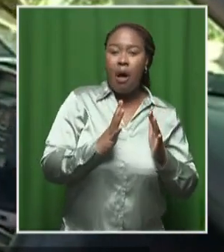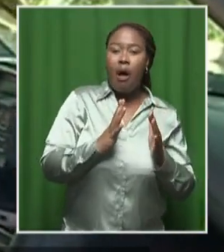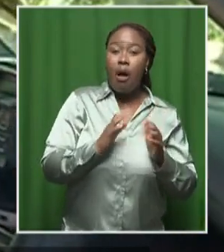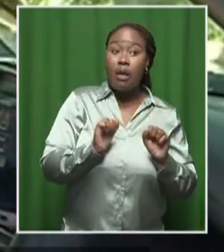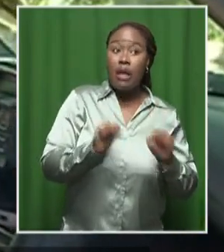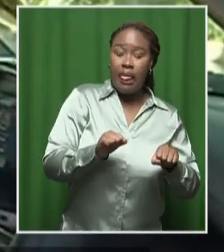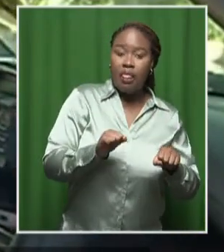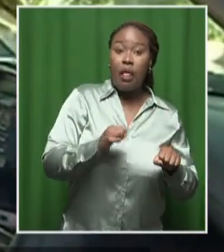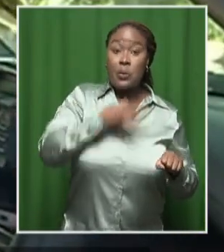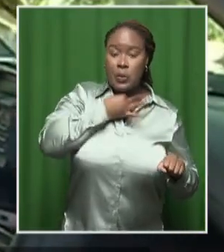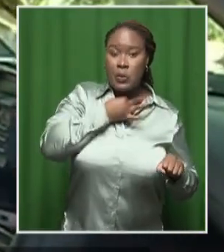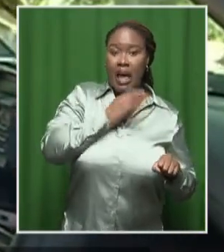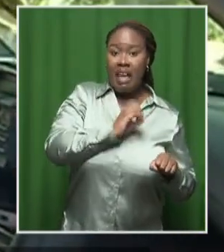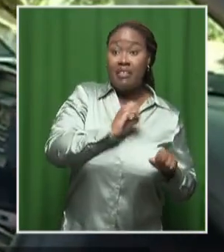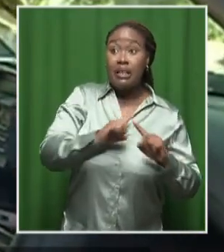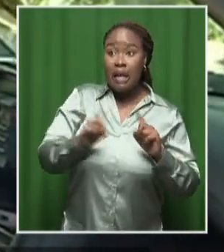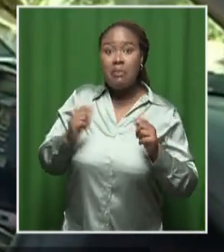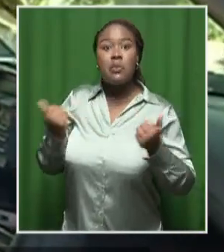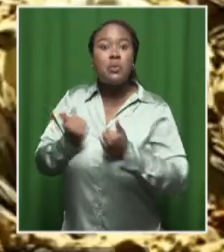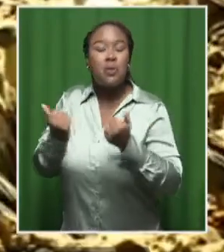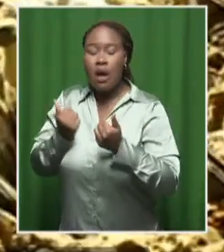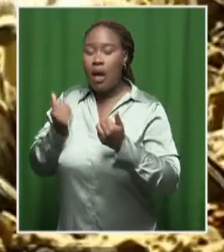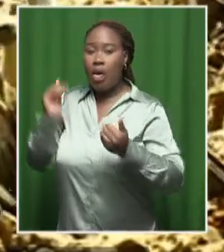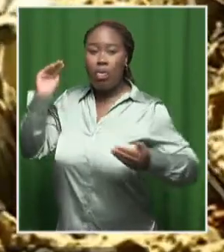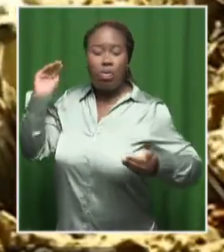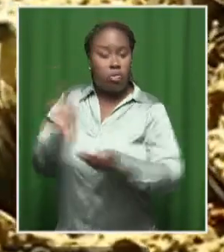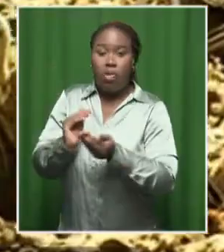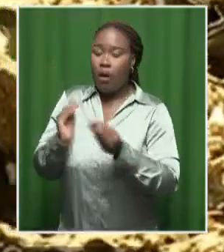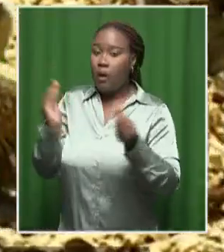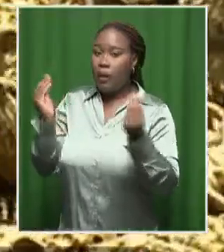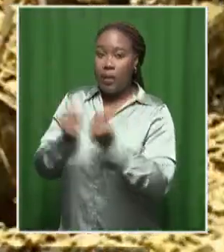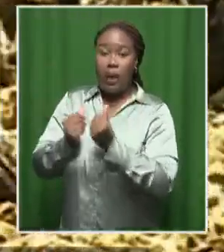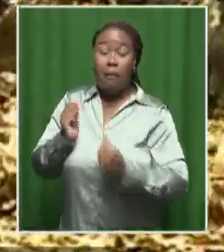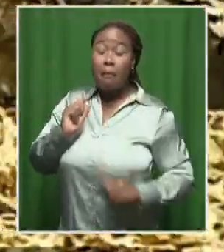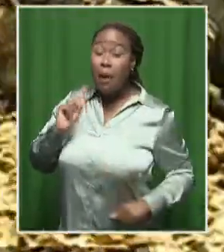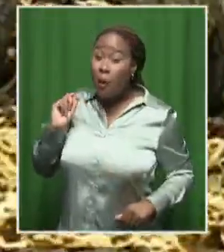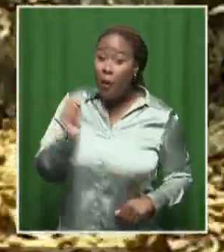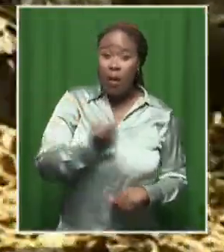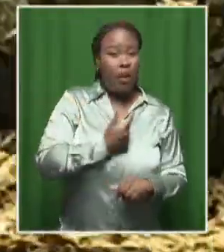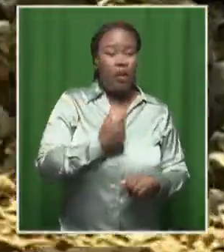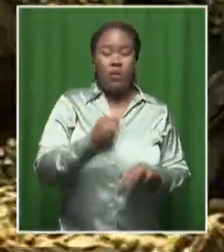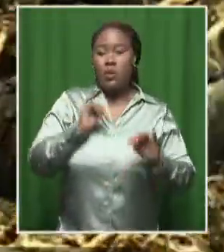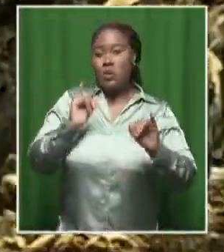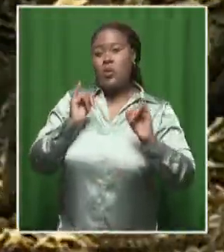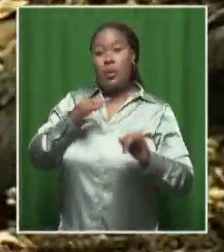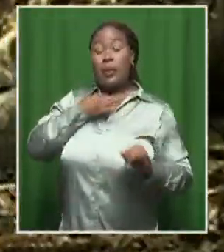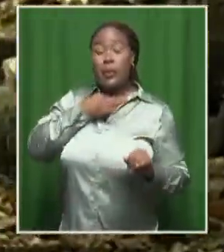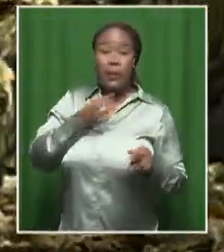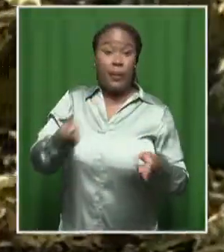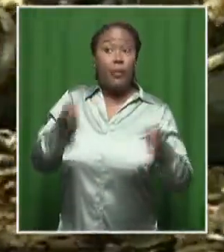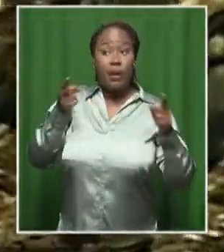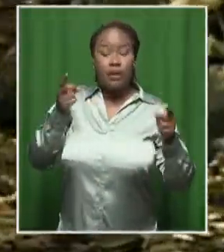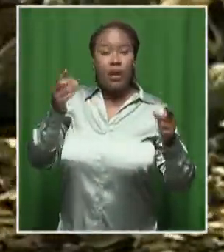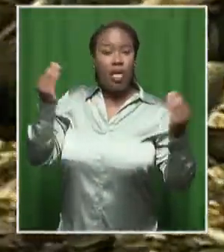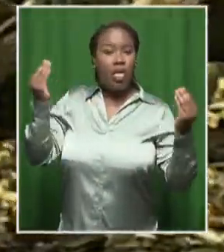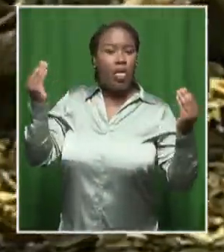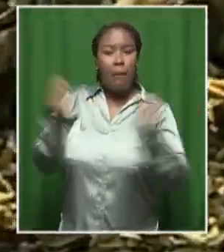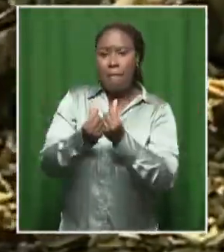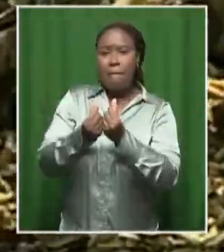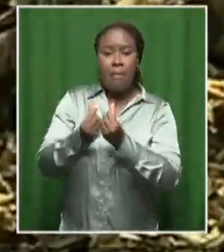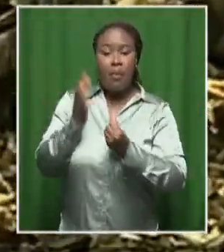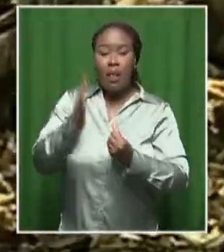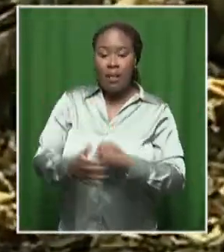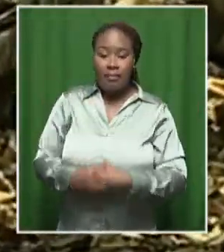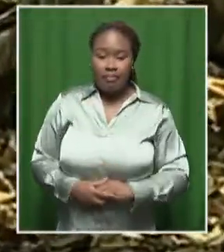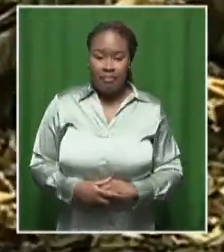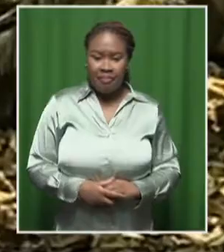or endangered to critically endangered. It all just depends, but they are all very endangered. Experts say the